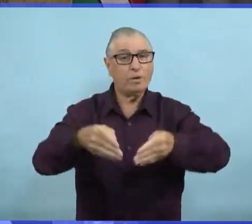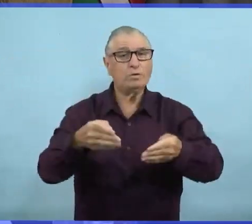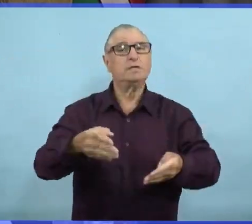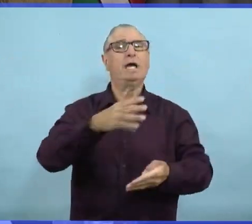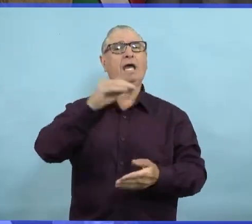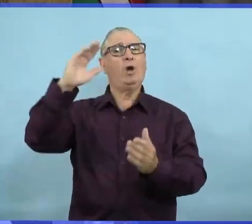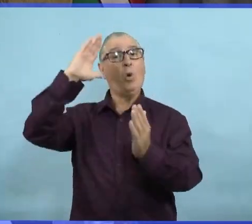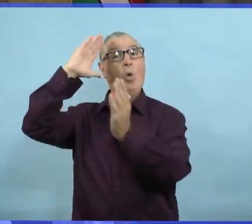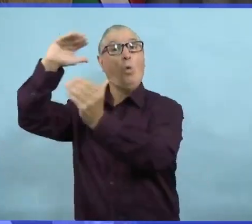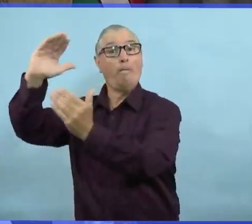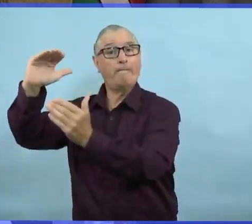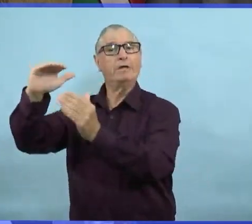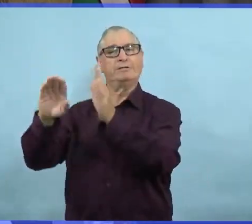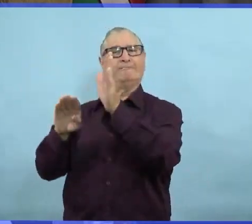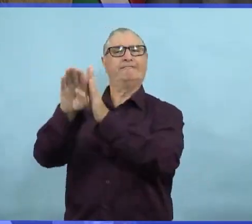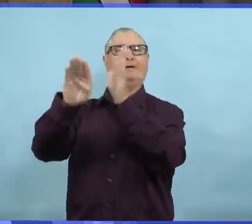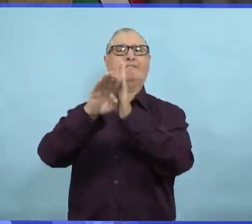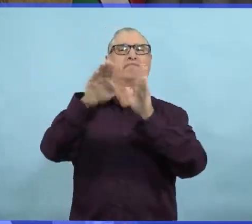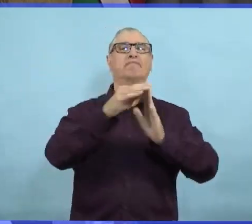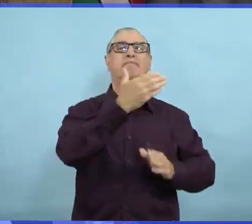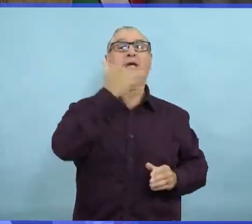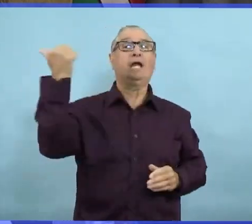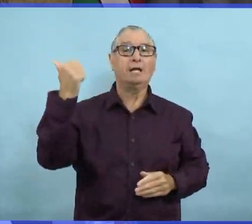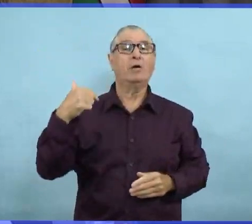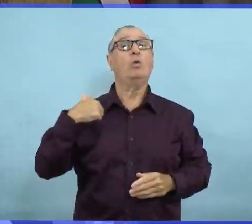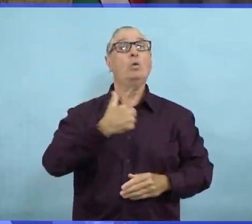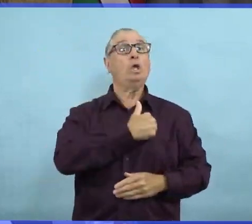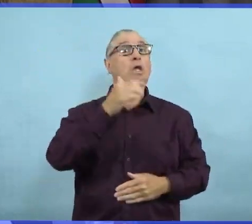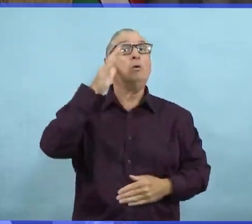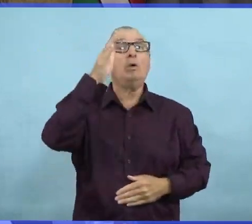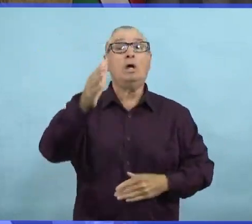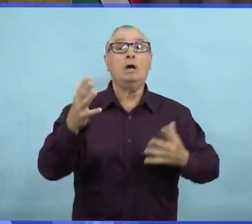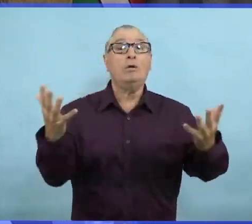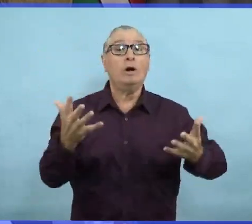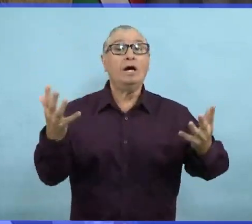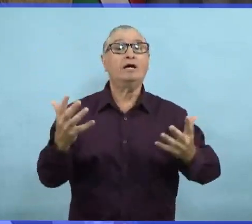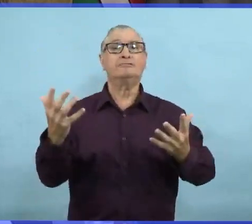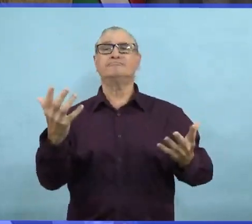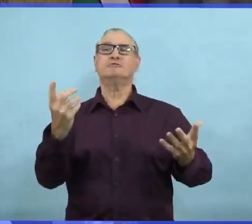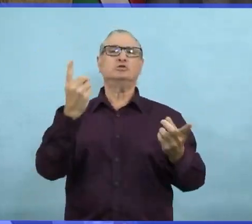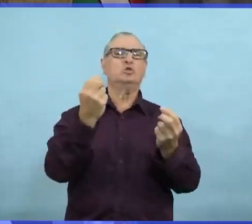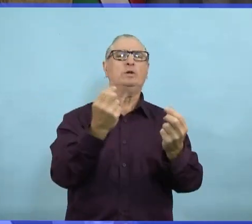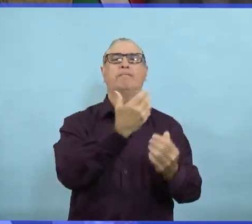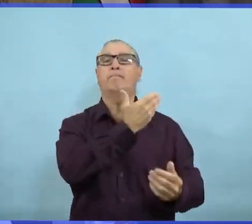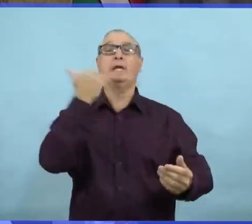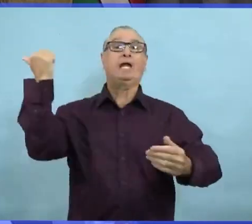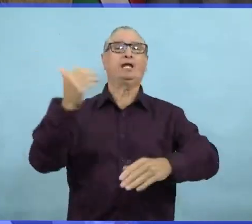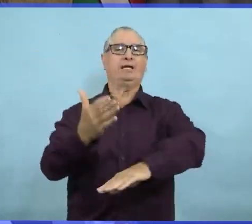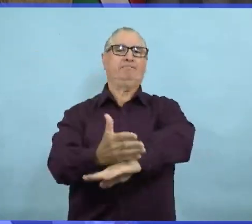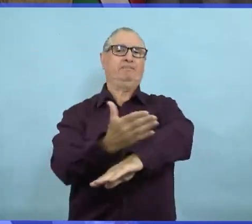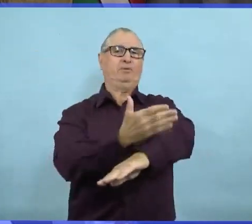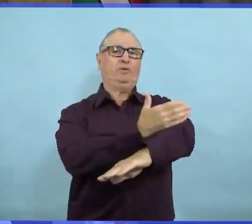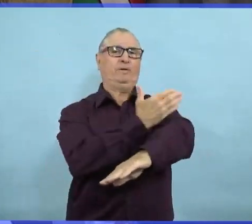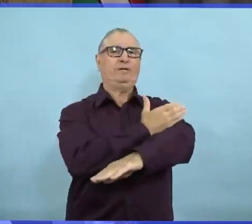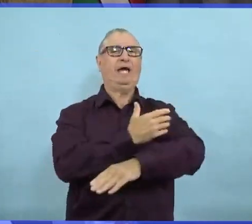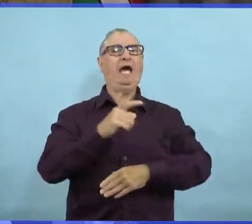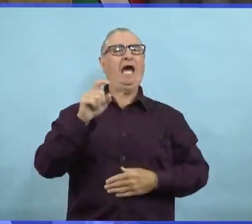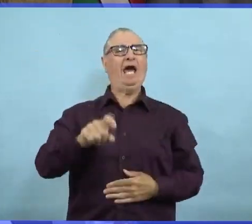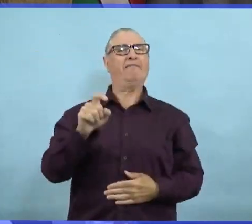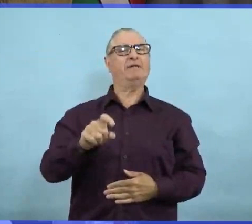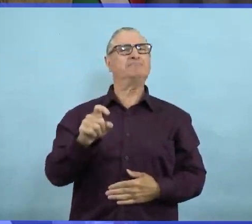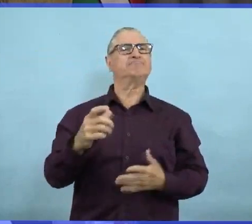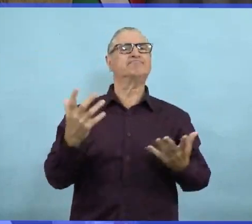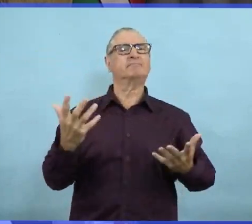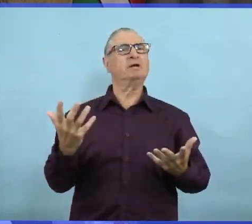You can do better here. You just have to have the will. Here in Canada and here in Manitoba, we